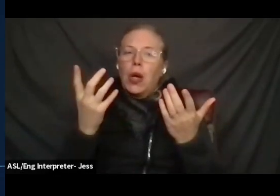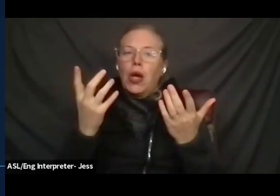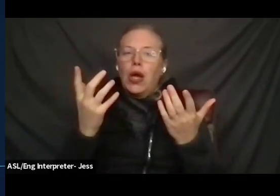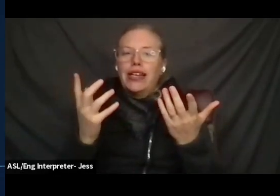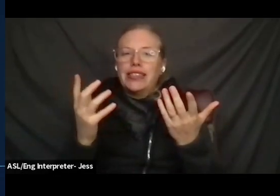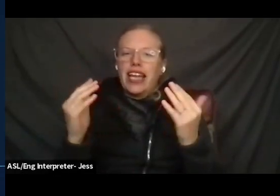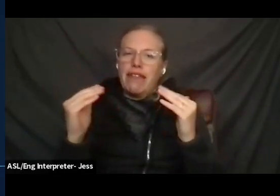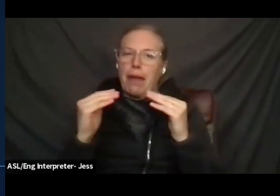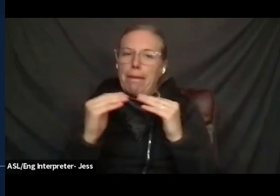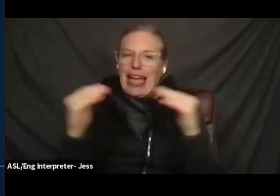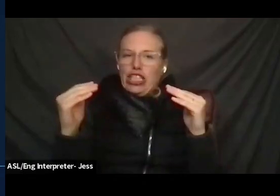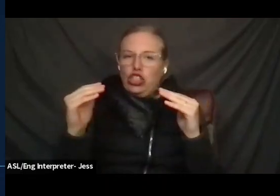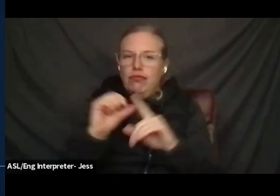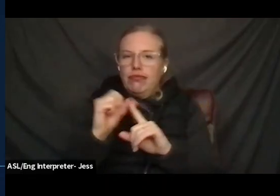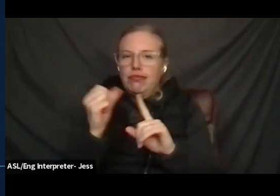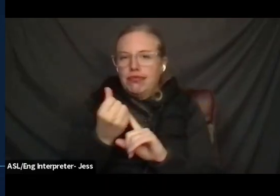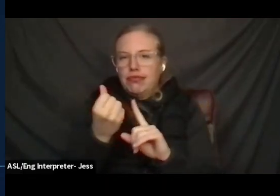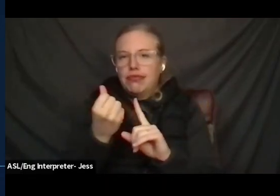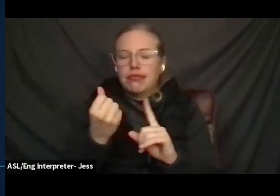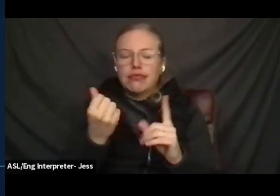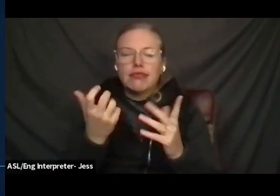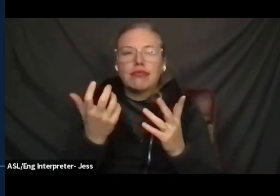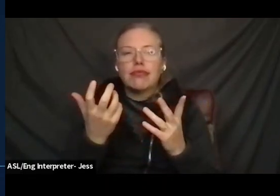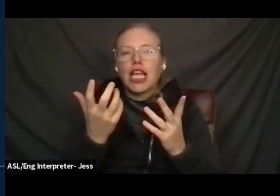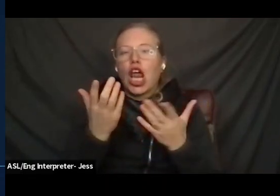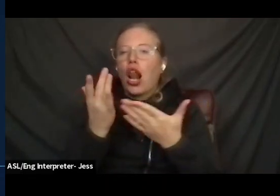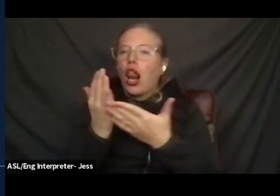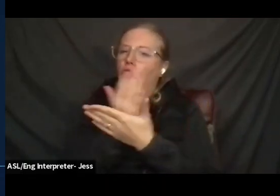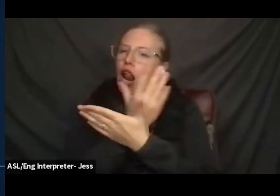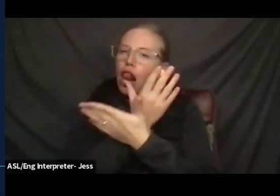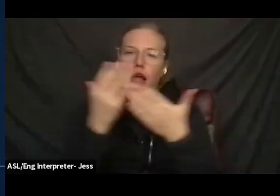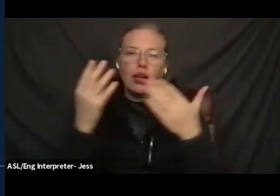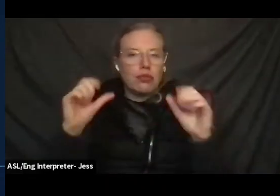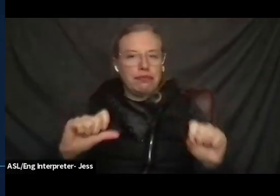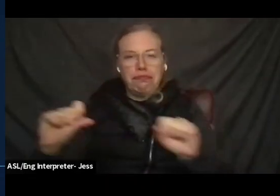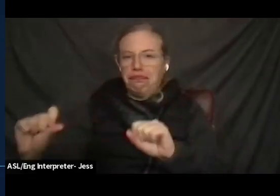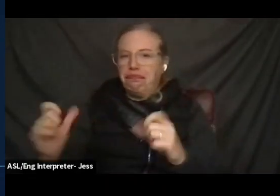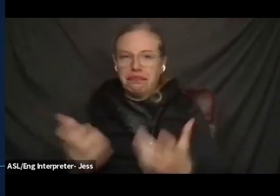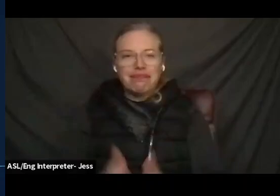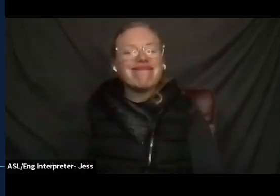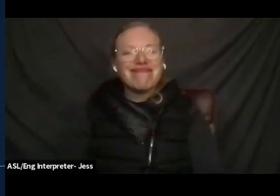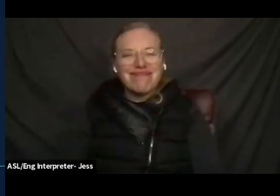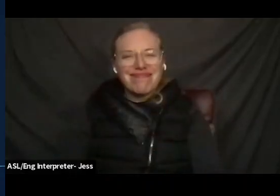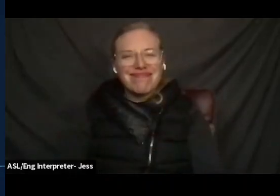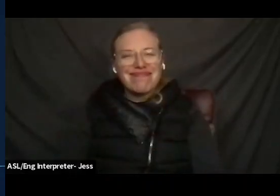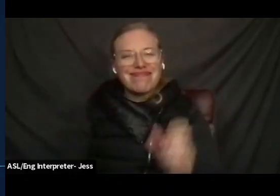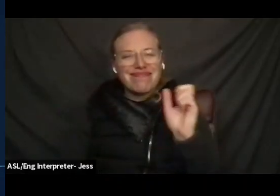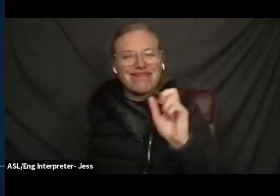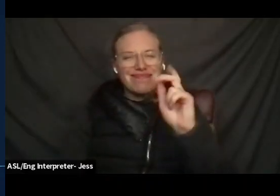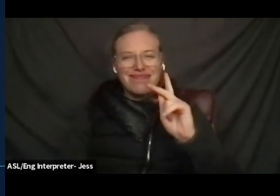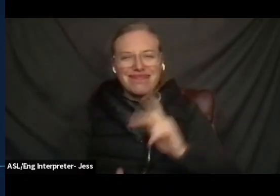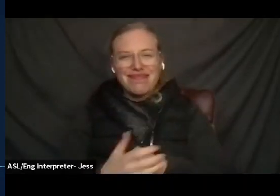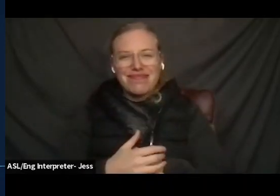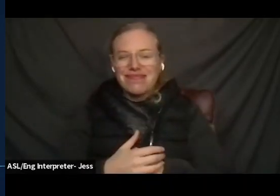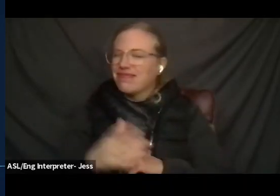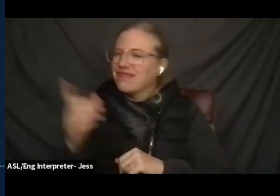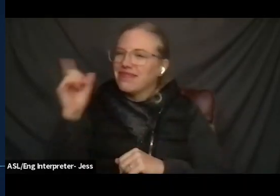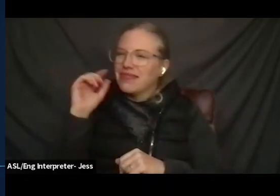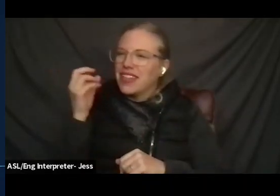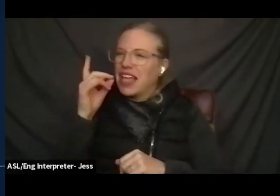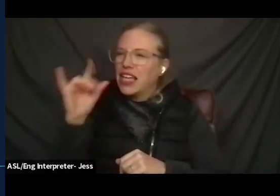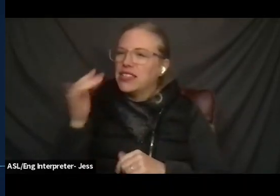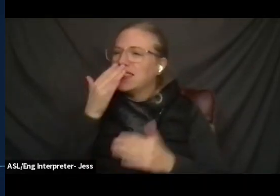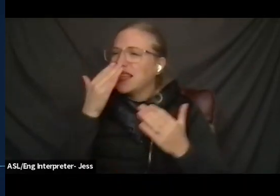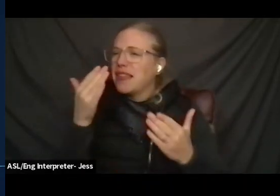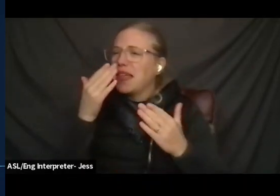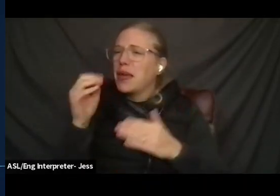matching situation to come up with, but there's a broad range of possibilities. Okay. All right. Well, thank you so